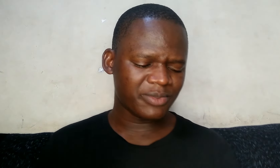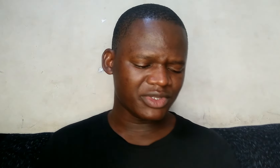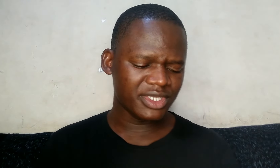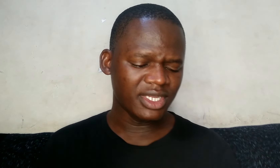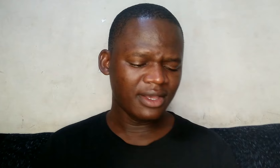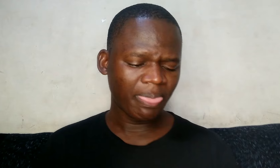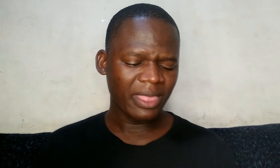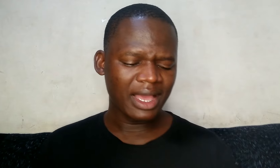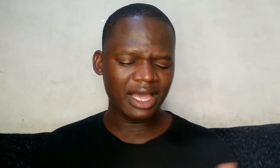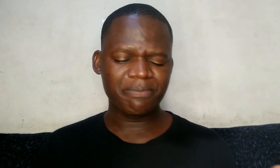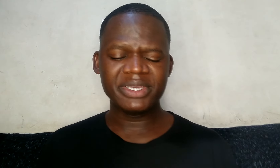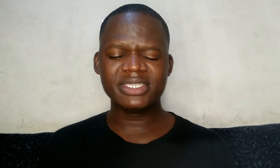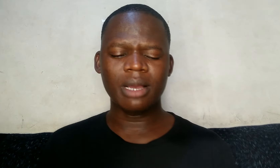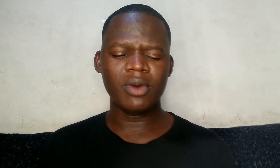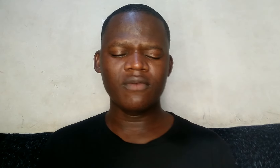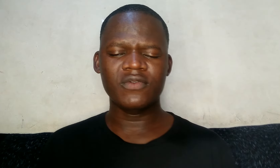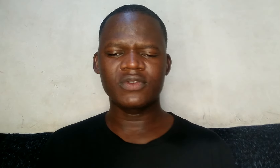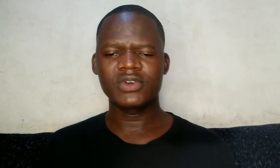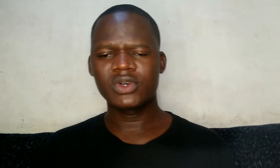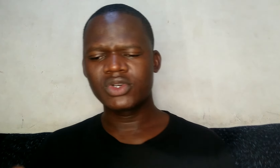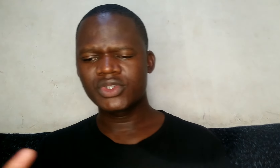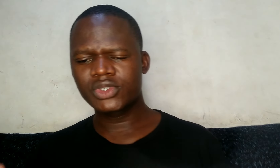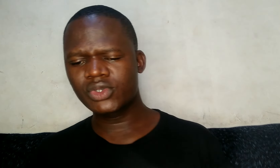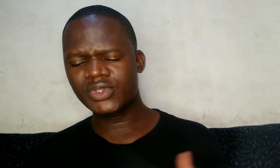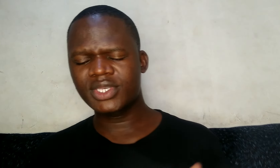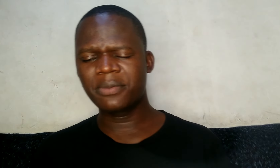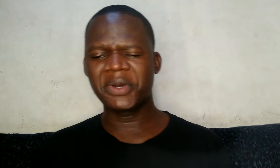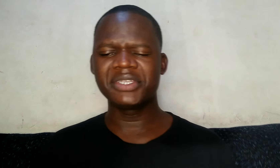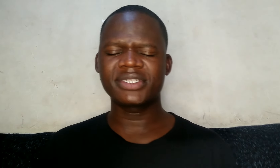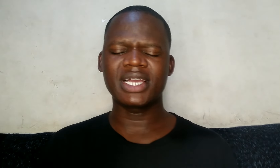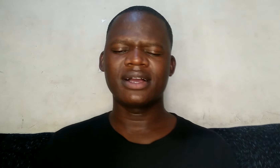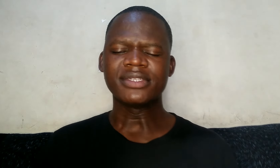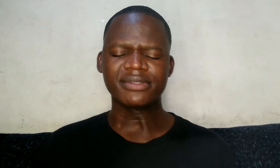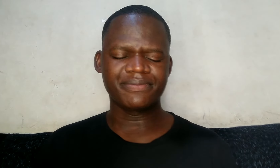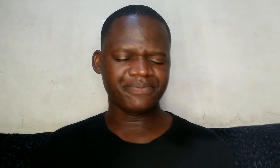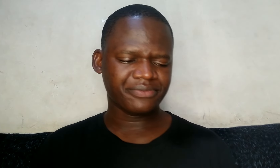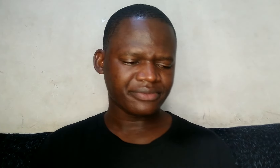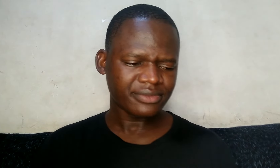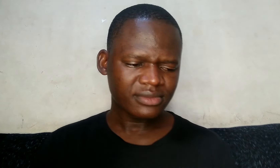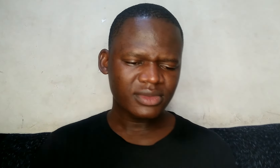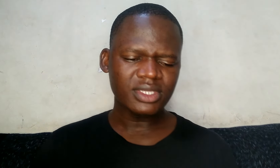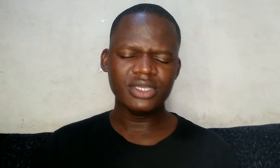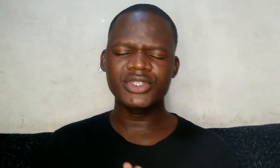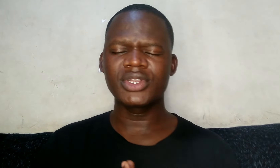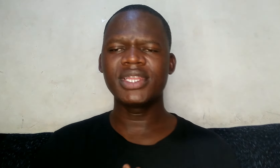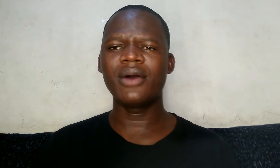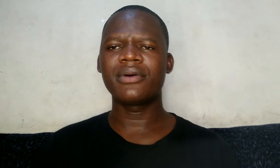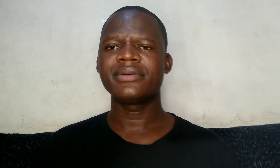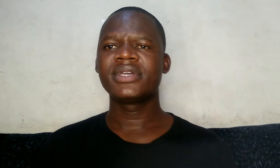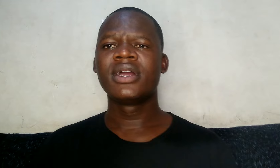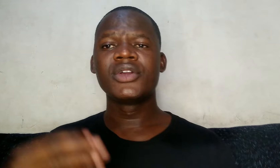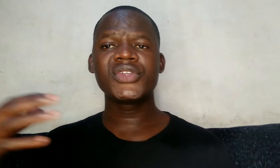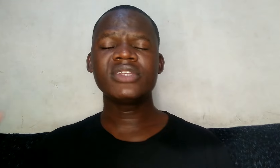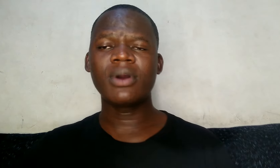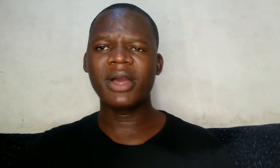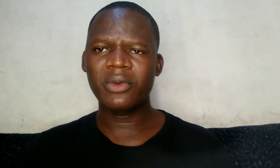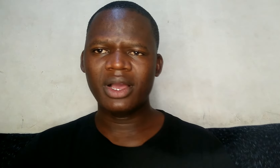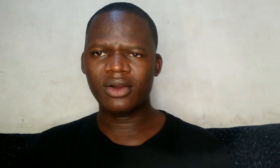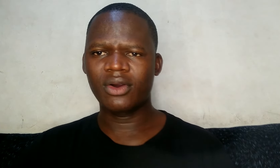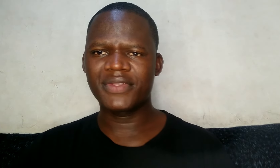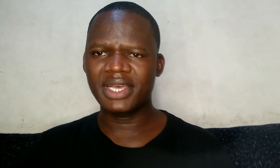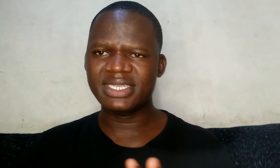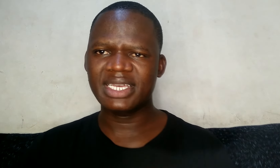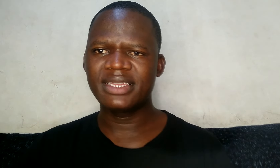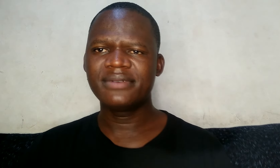Meanwhile, let's proceed and pick some of 2 to 3 points here. Sorry, now, Eugene